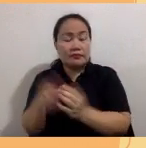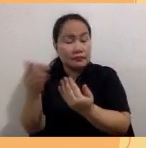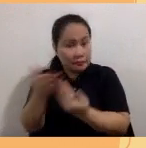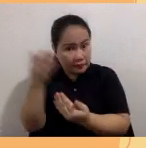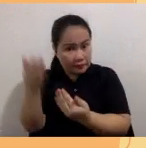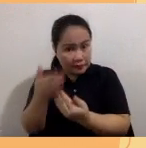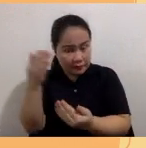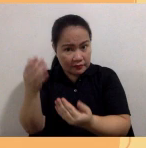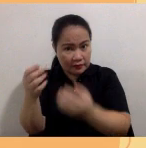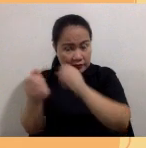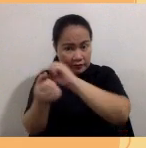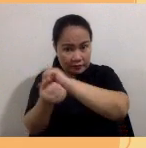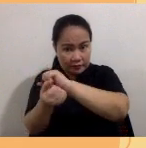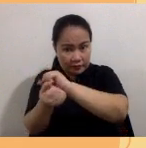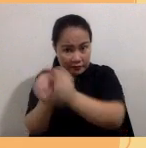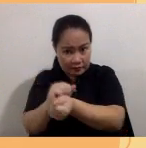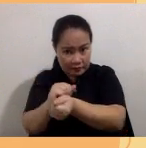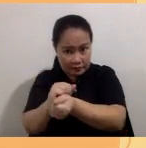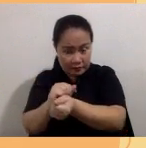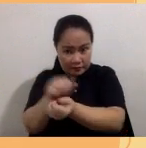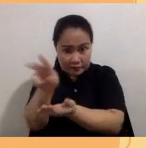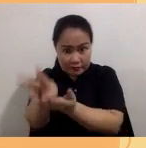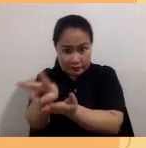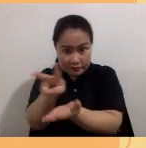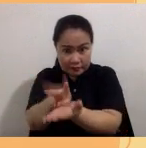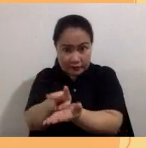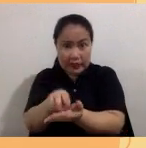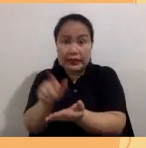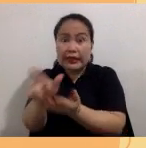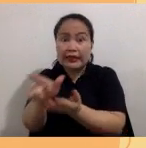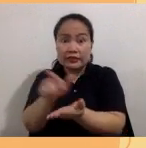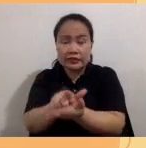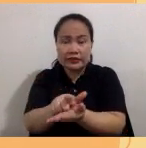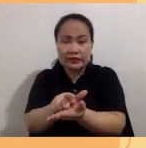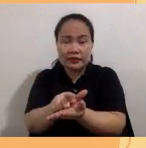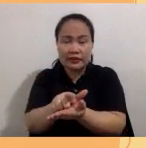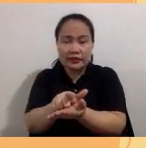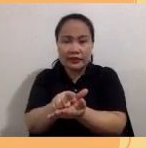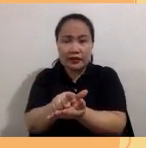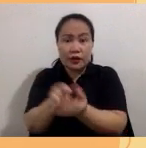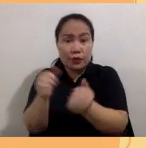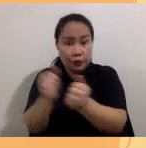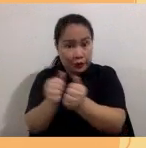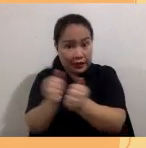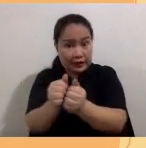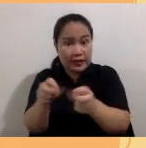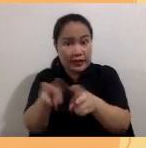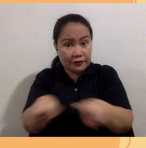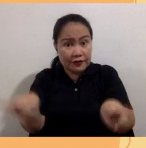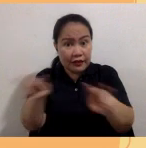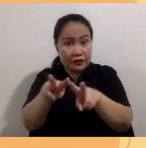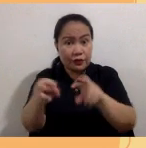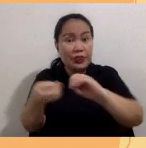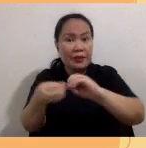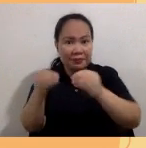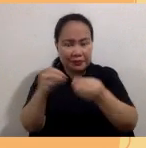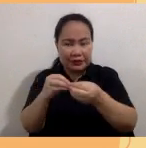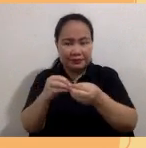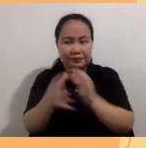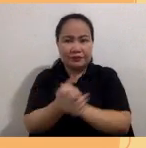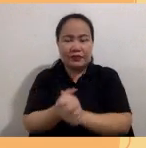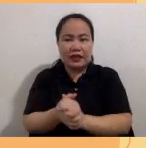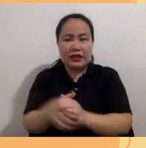the variable with a value. So, ito yung tinatawag nating substitution. So, pag sinabi nating